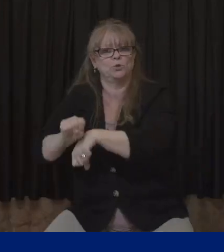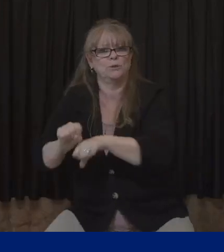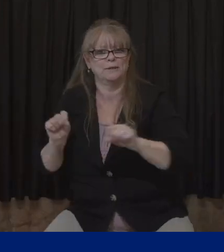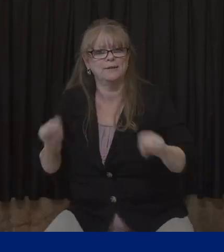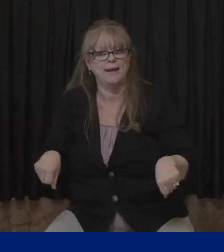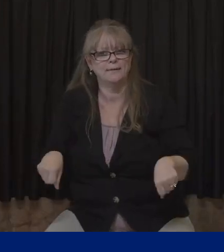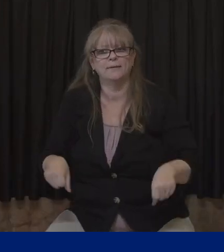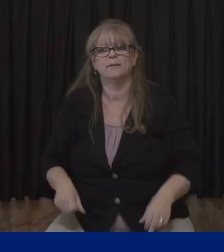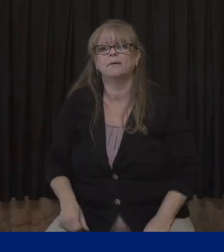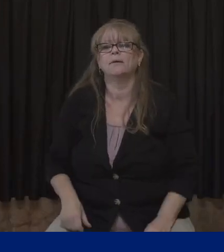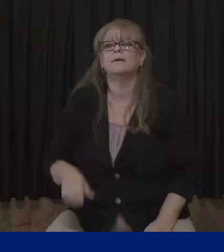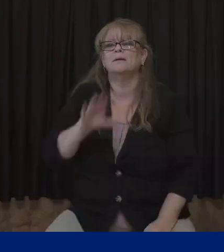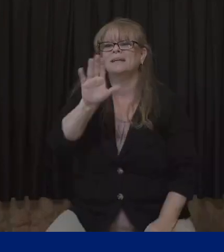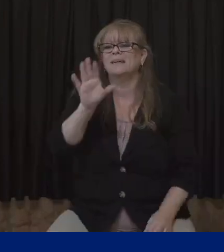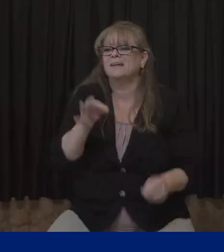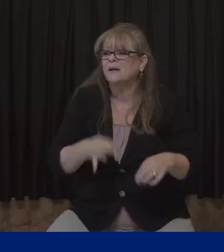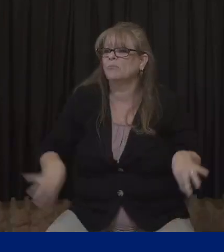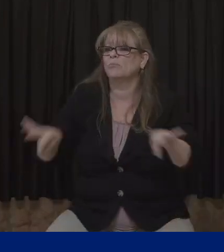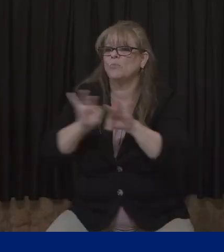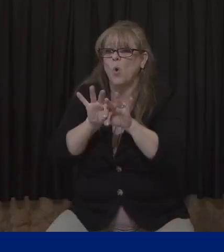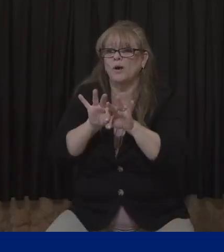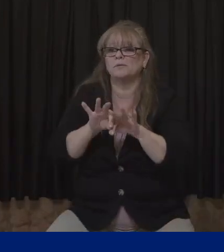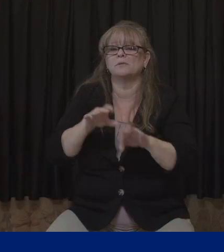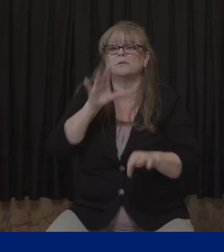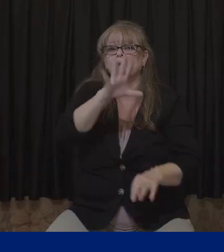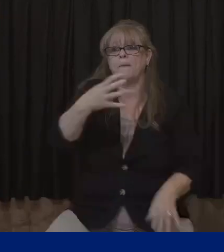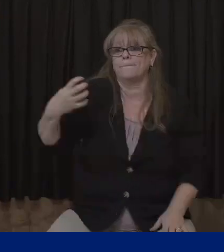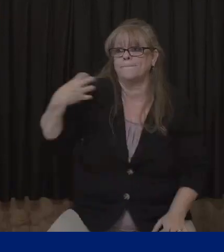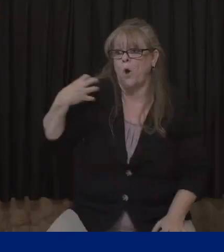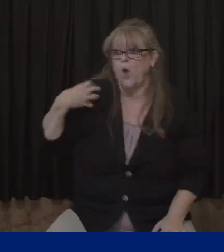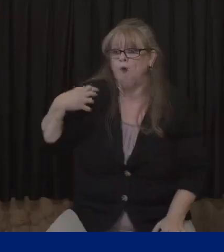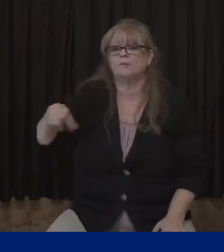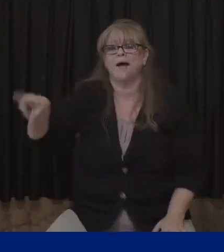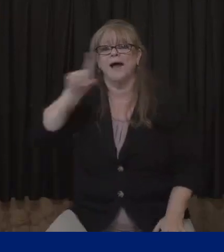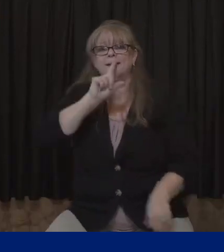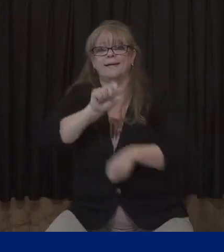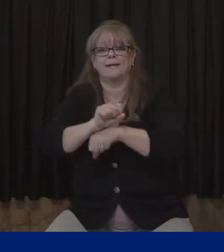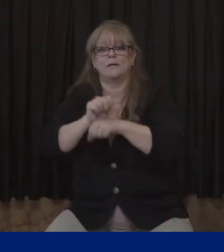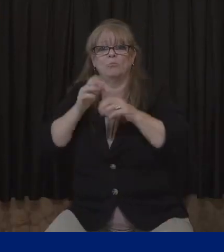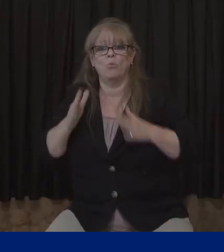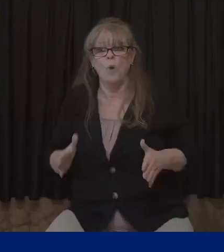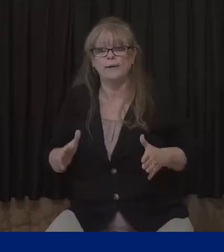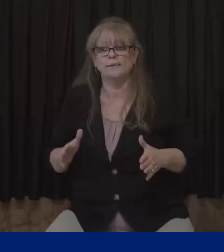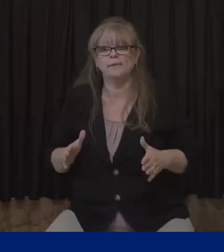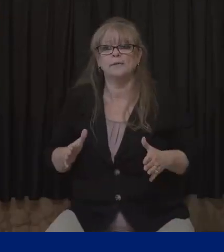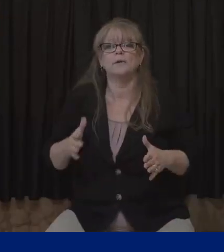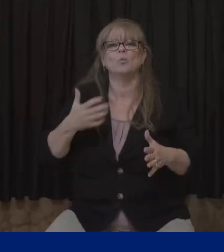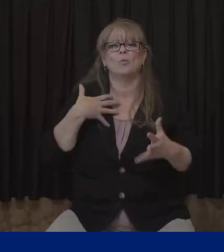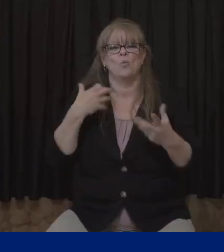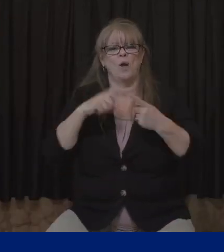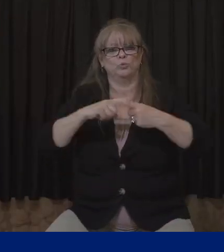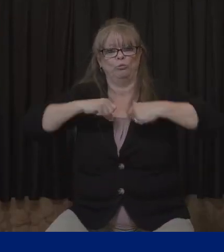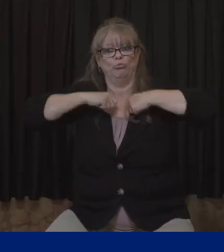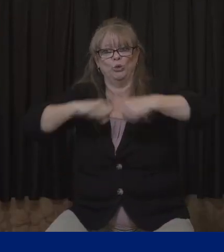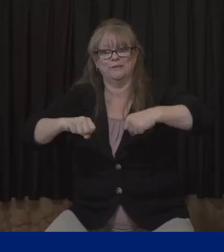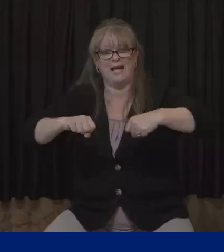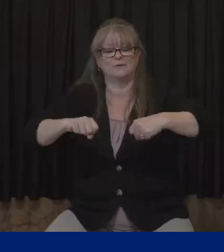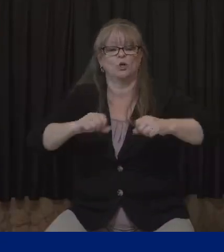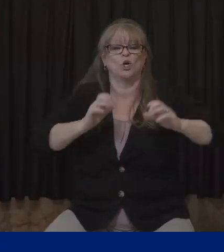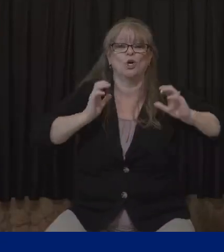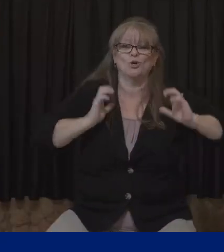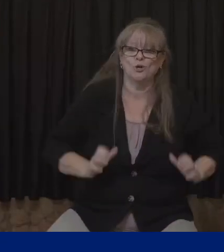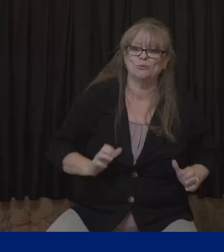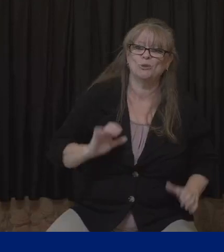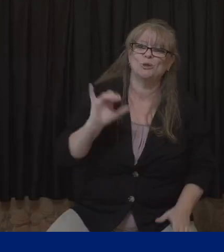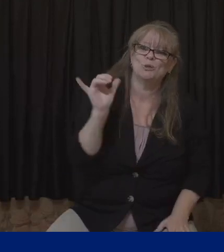the employee. And as well, we want to protect customers. Customers as well should have 6-foot distancing measures in place,